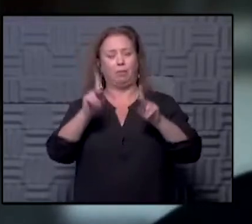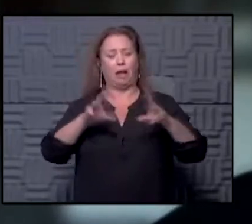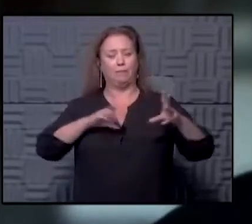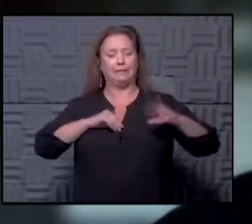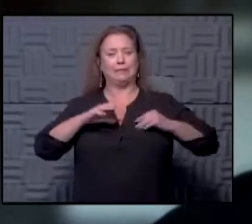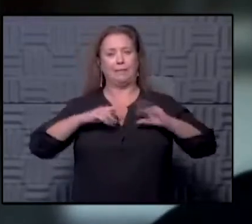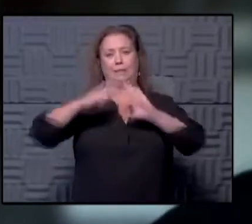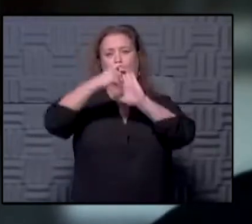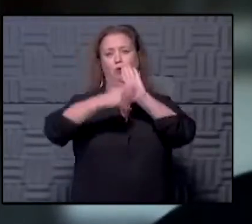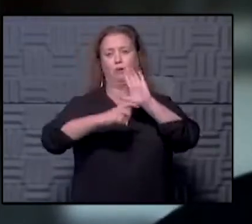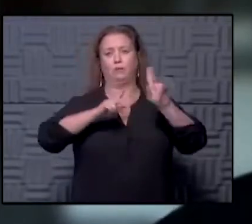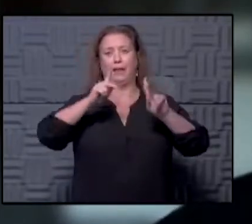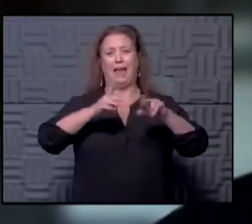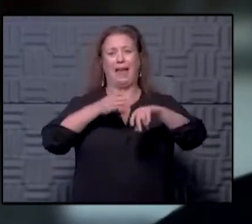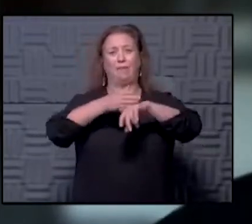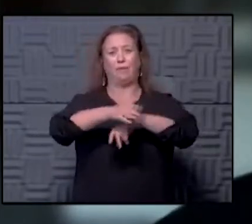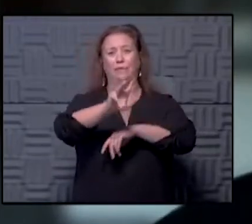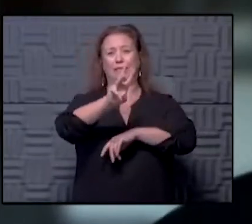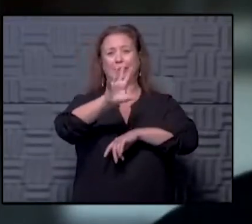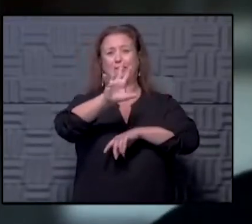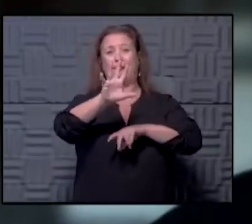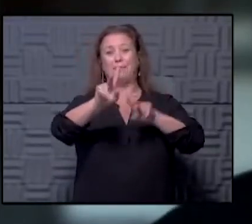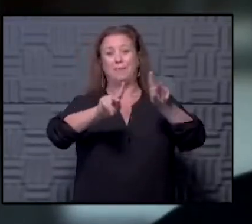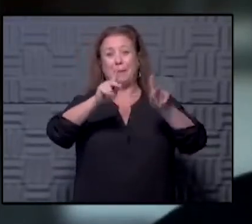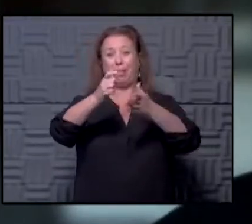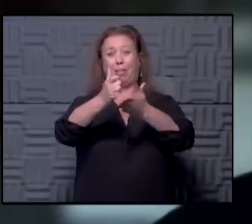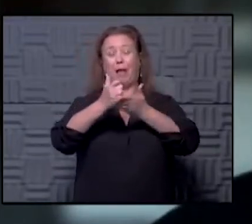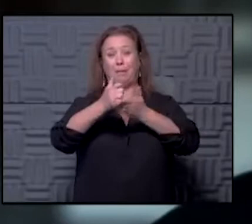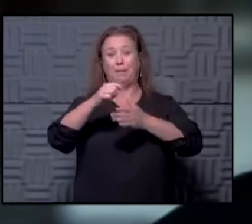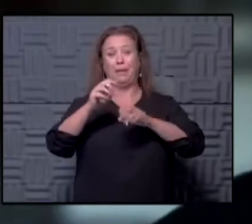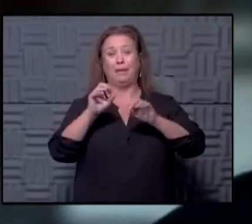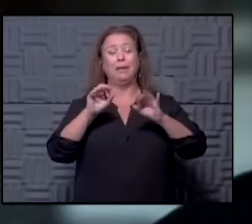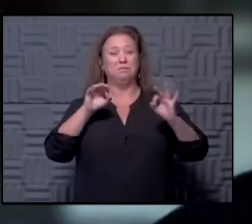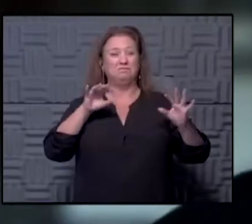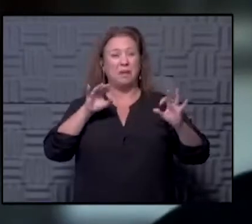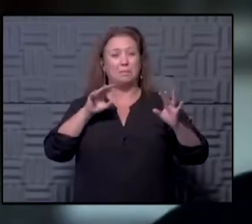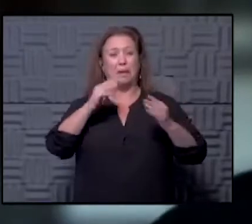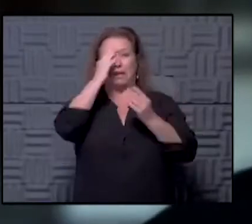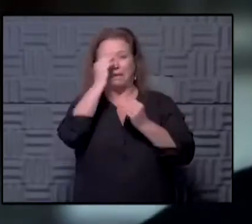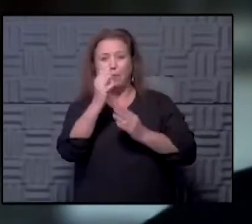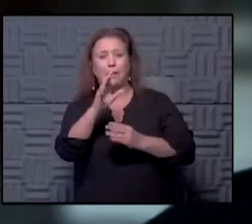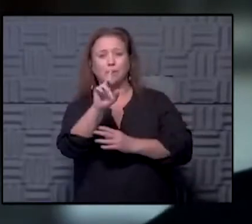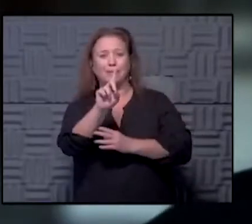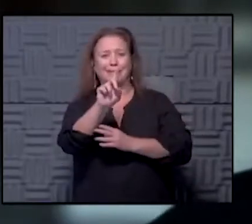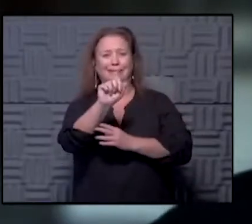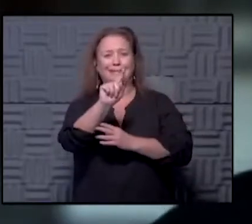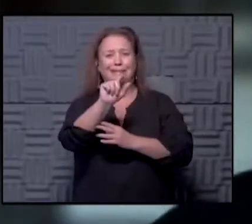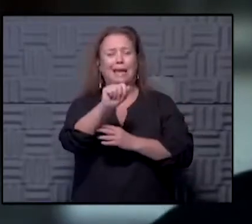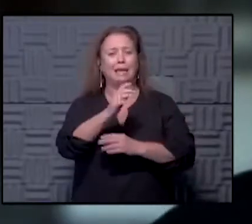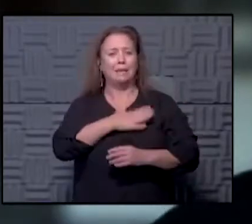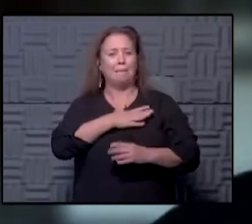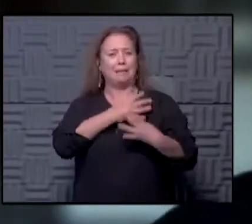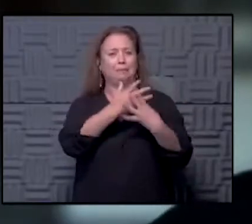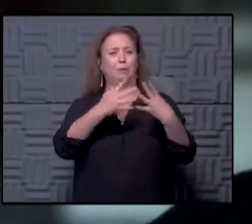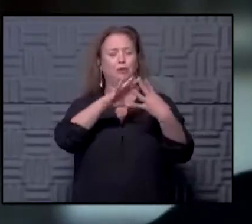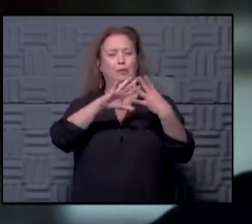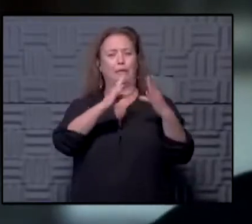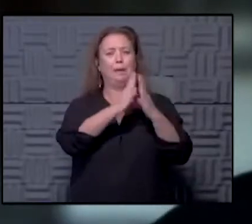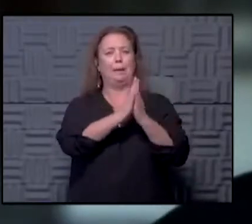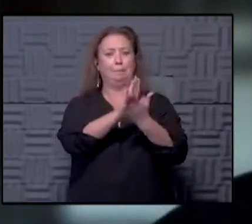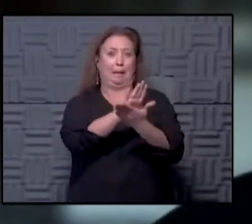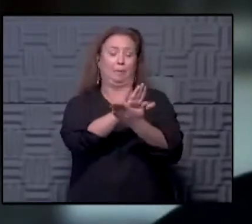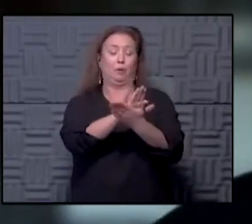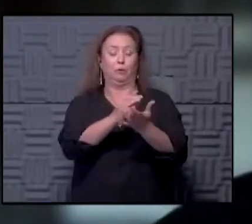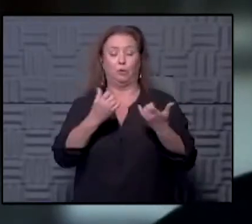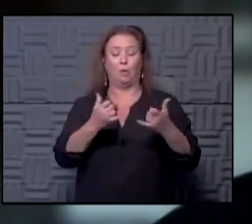from people. I had over 65 people helping me input information into the spreadsheet. And actually right now I